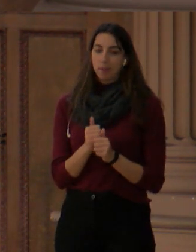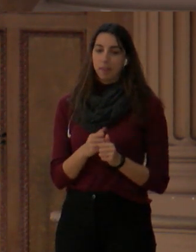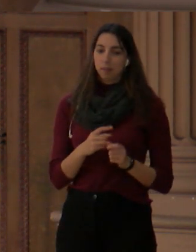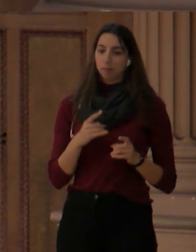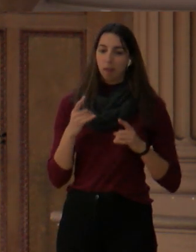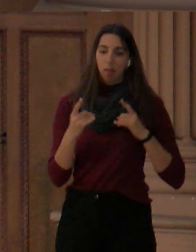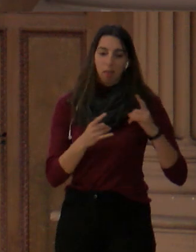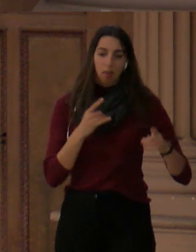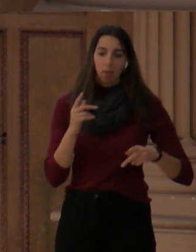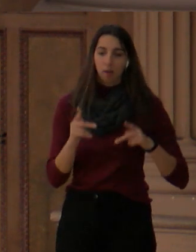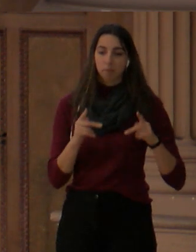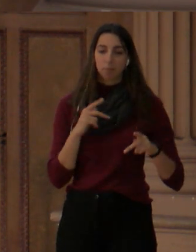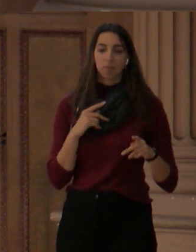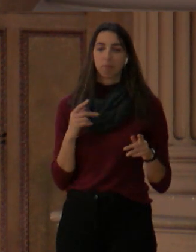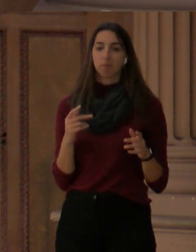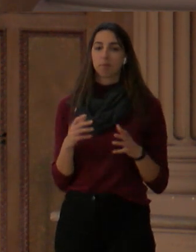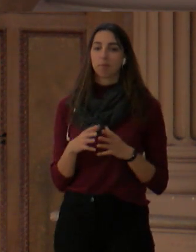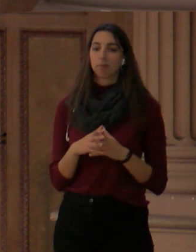come, eternal life.